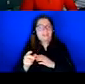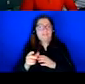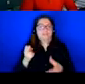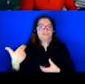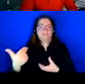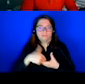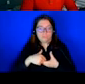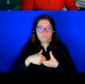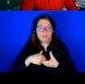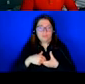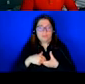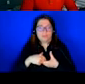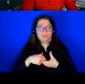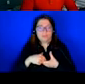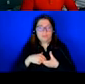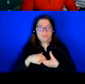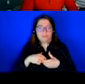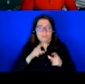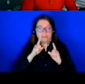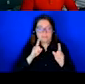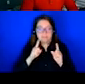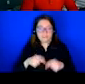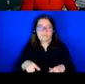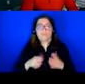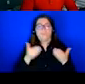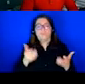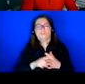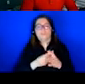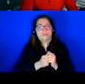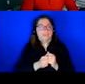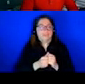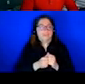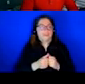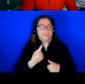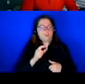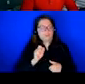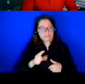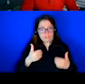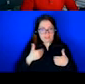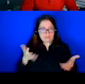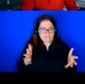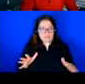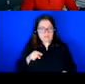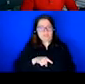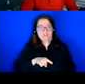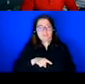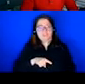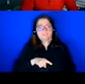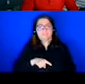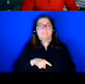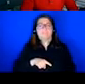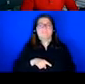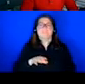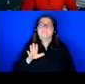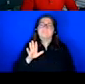conversation. So why don't we just start with the question I have, which is, have you noticed